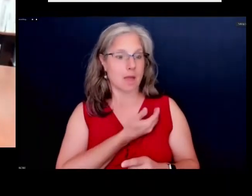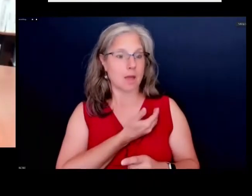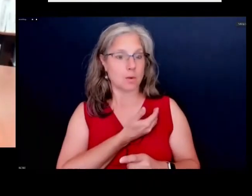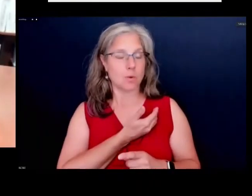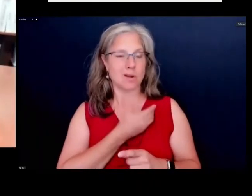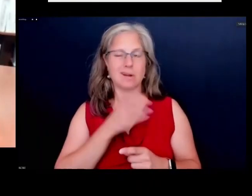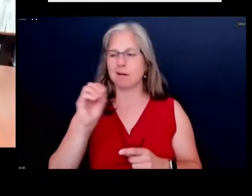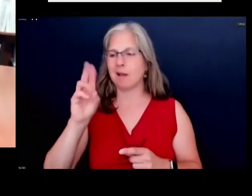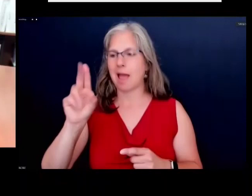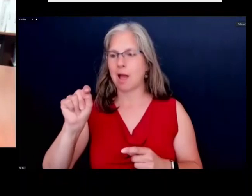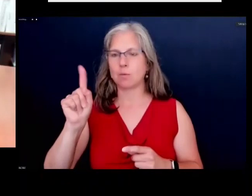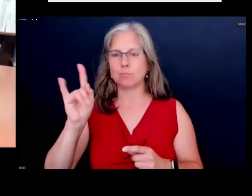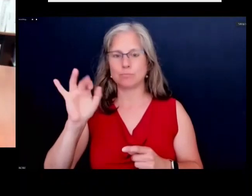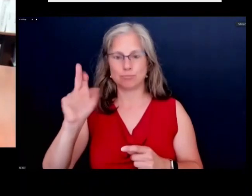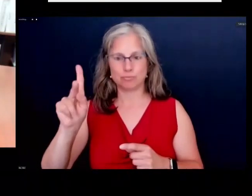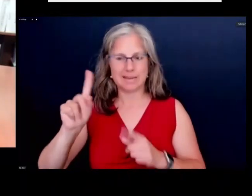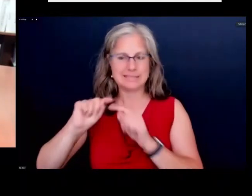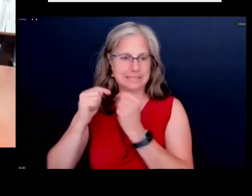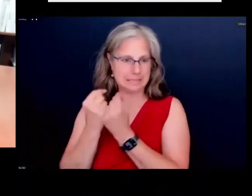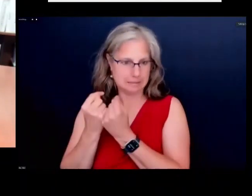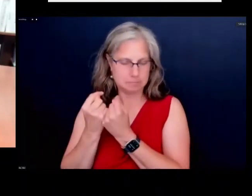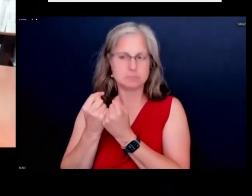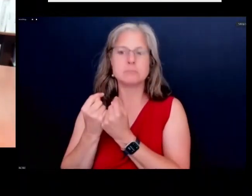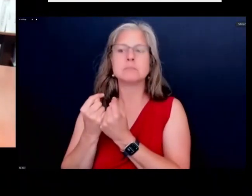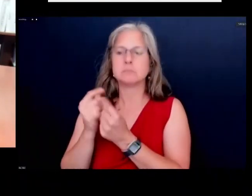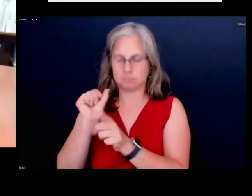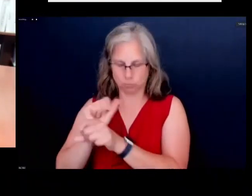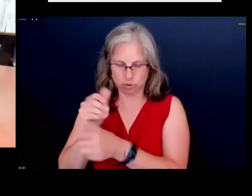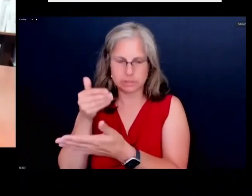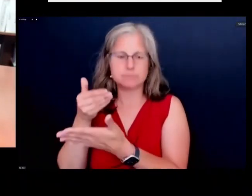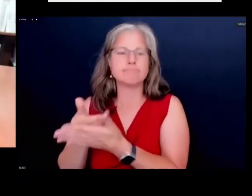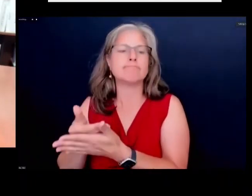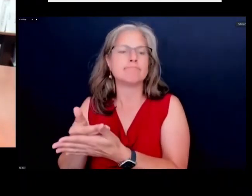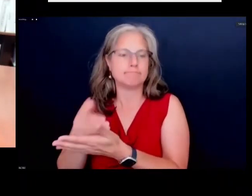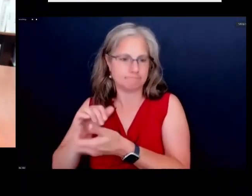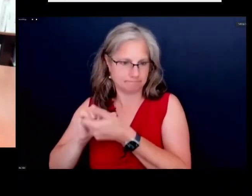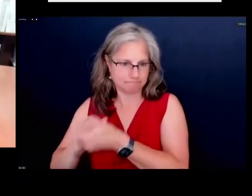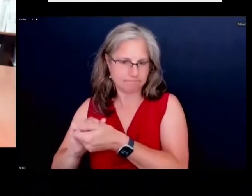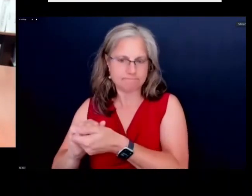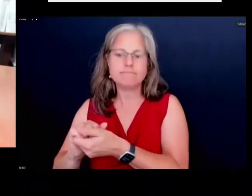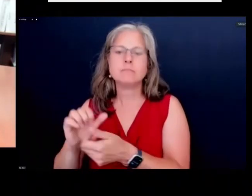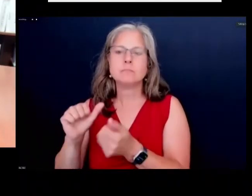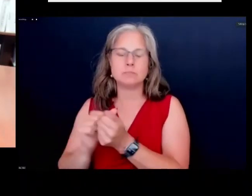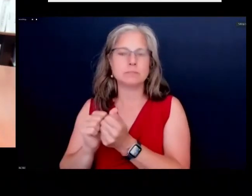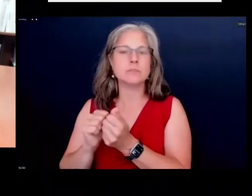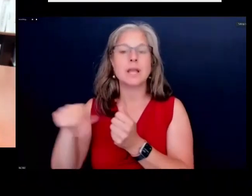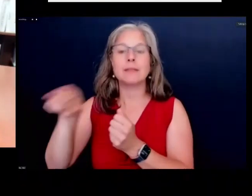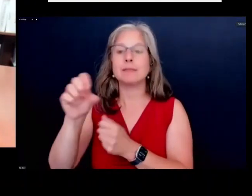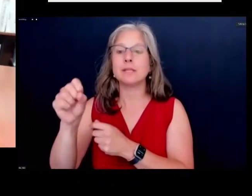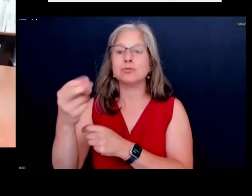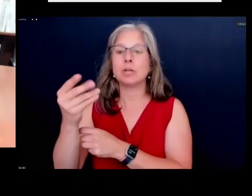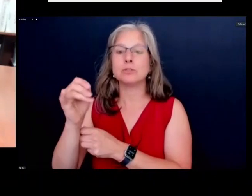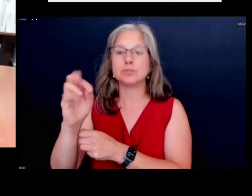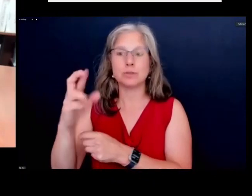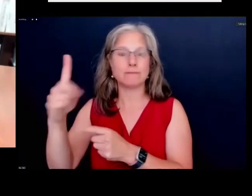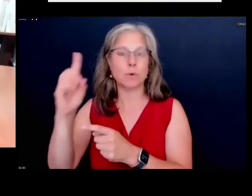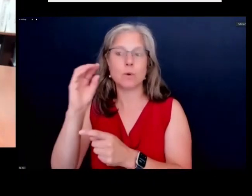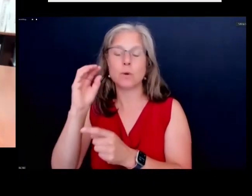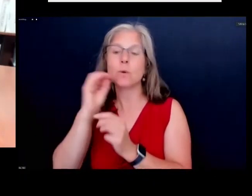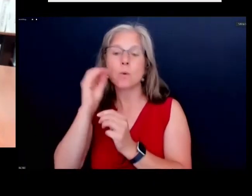Our outbreak team has been working in close partnership with the homeless